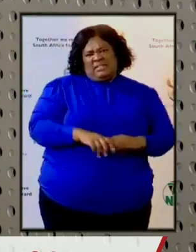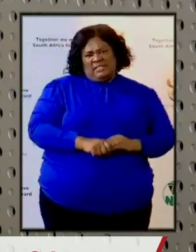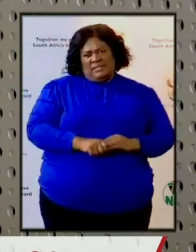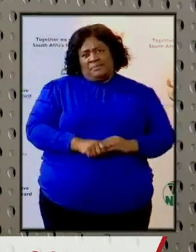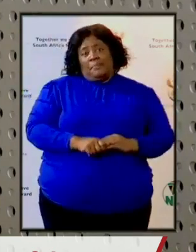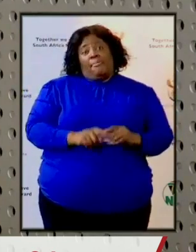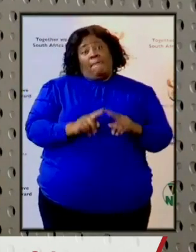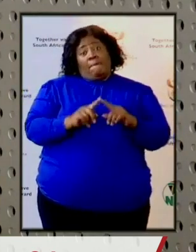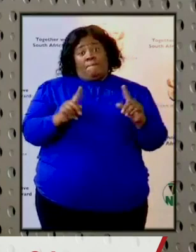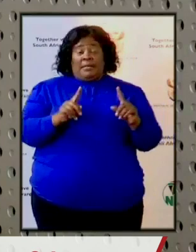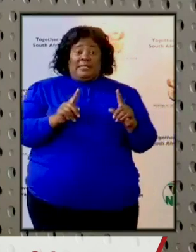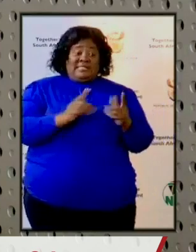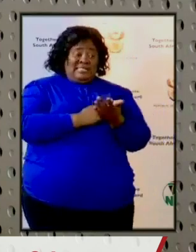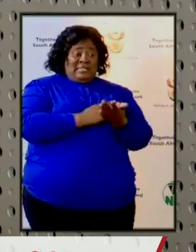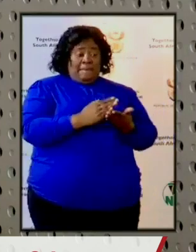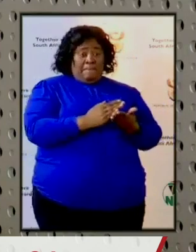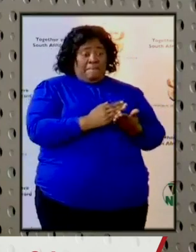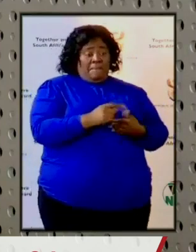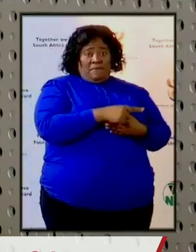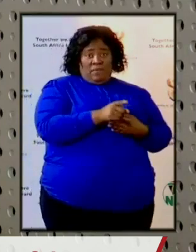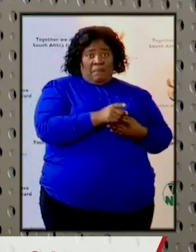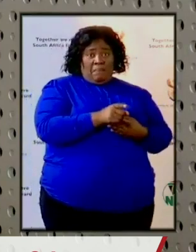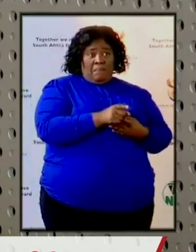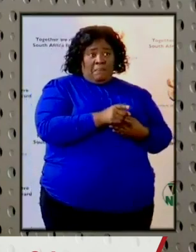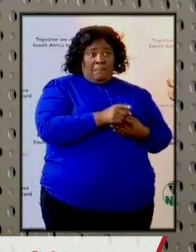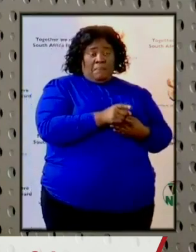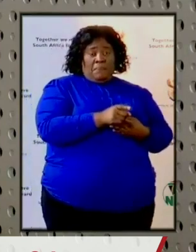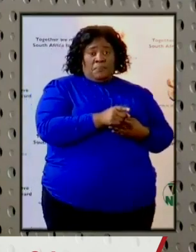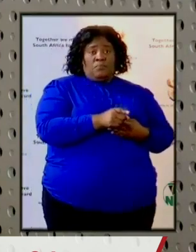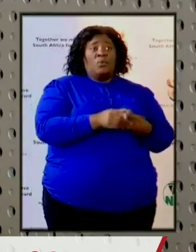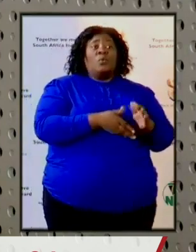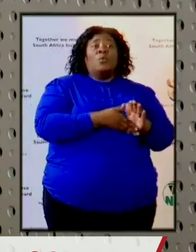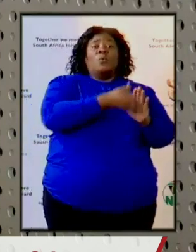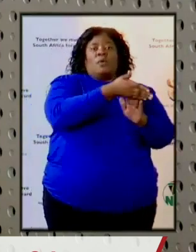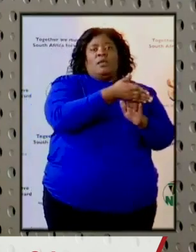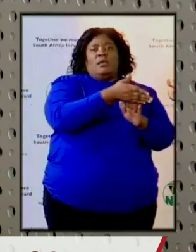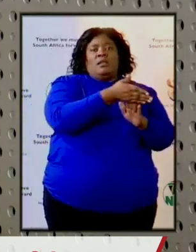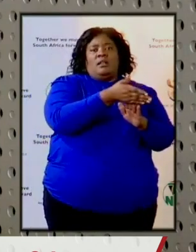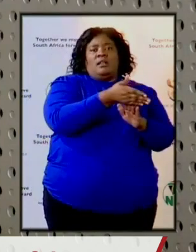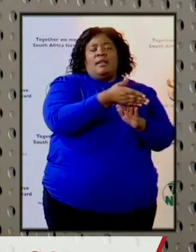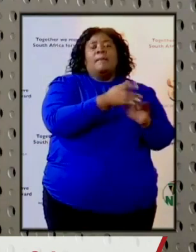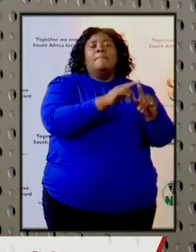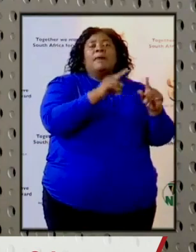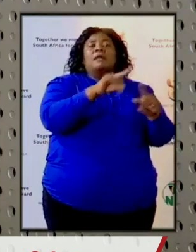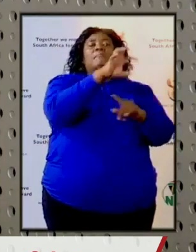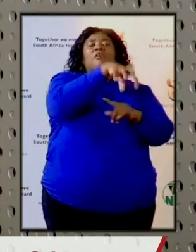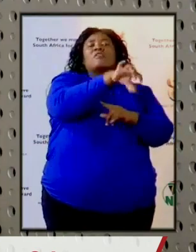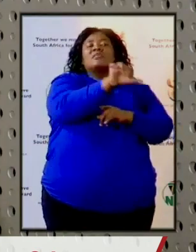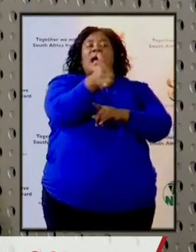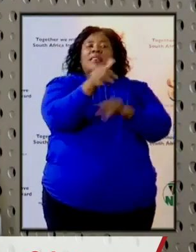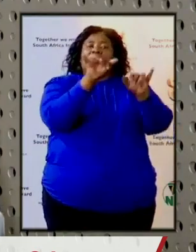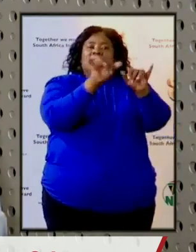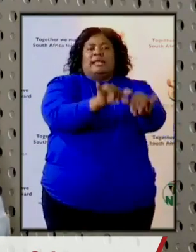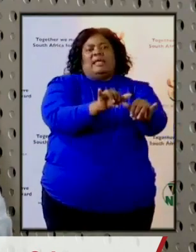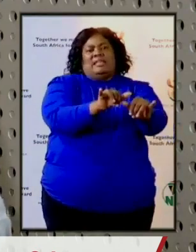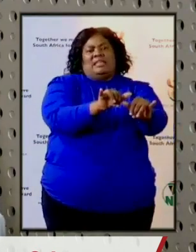of them went there, but they ordinarily reside in another province. So there